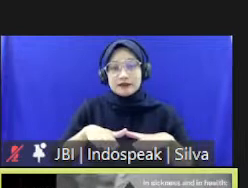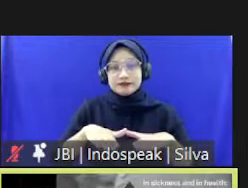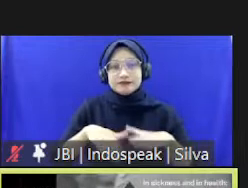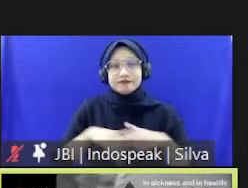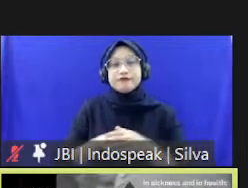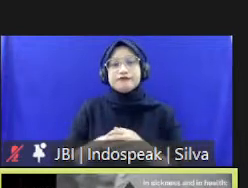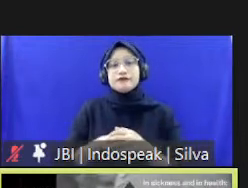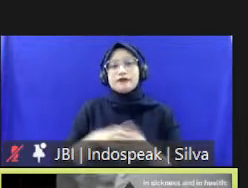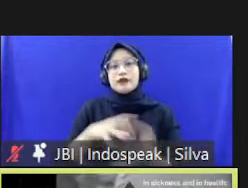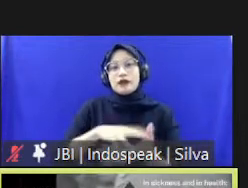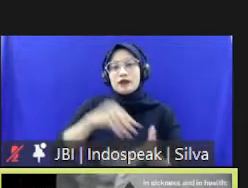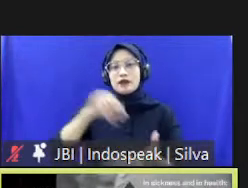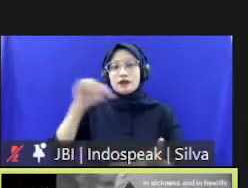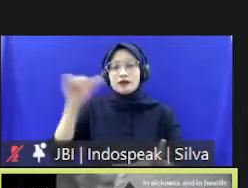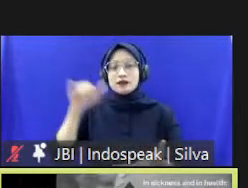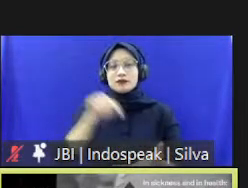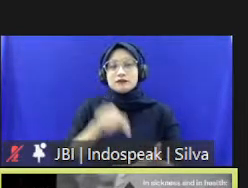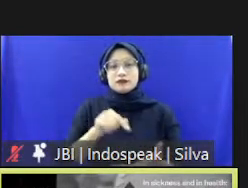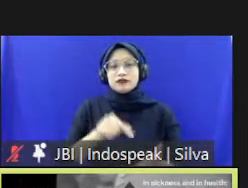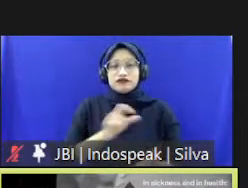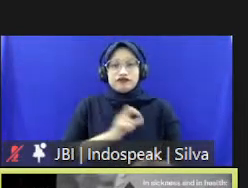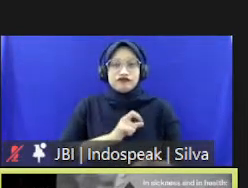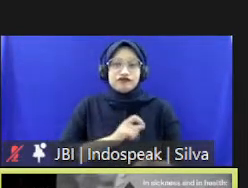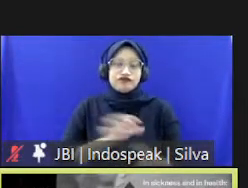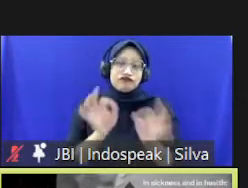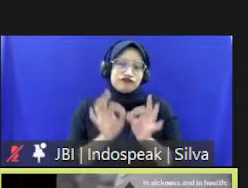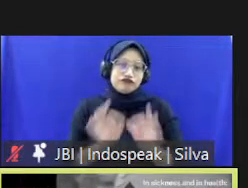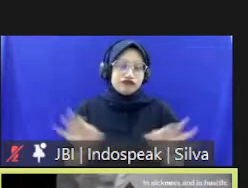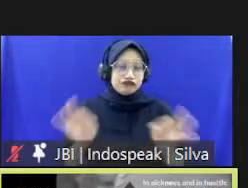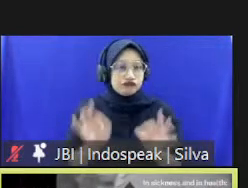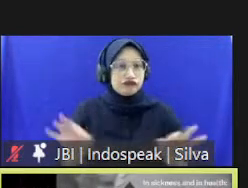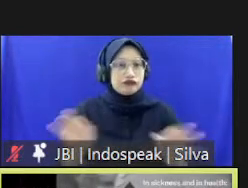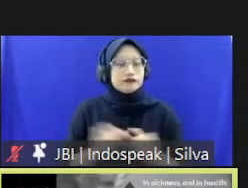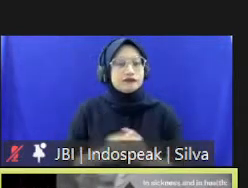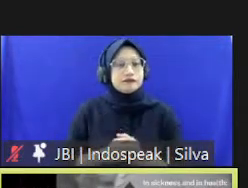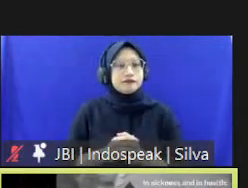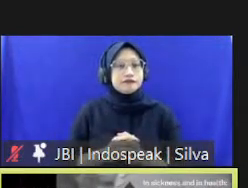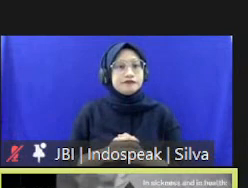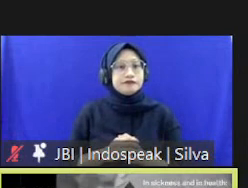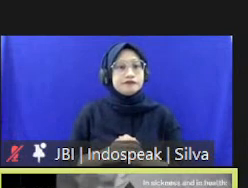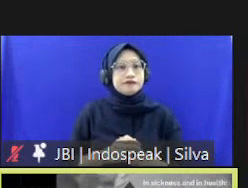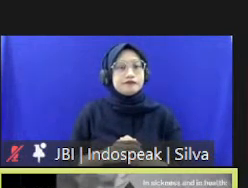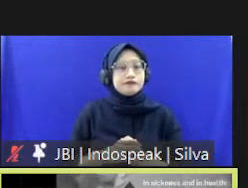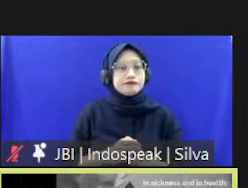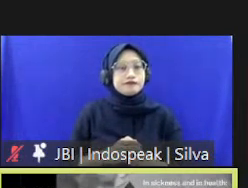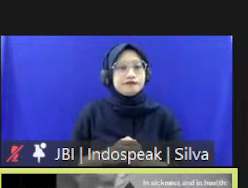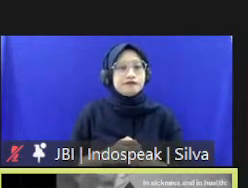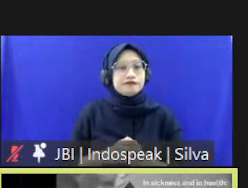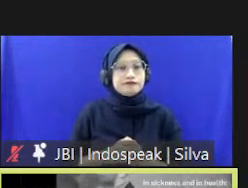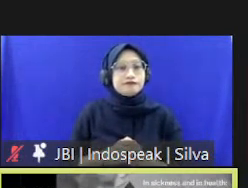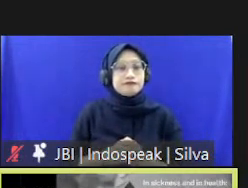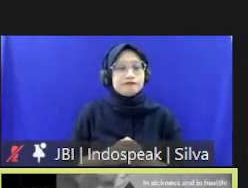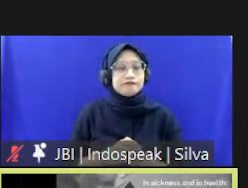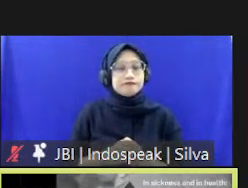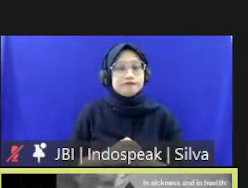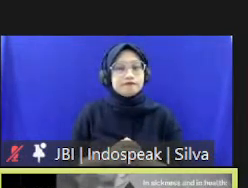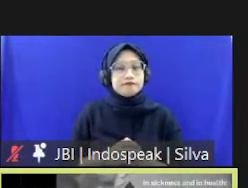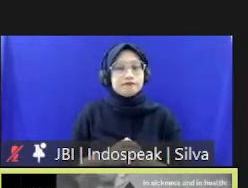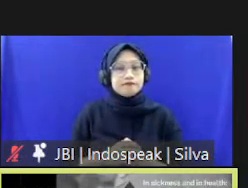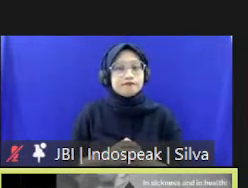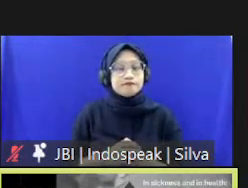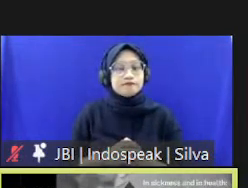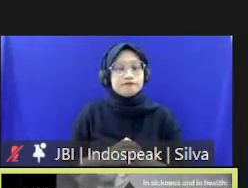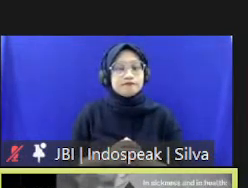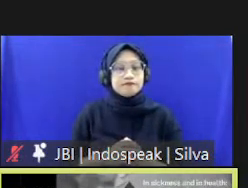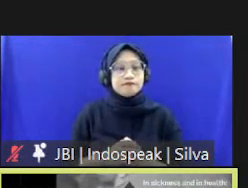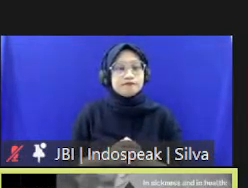sacred. Let me to start this presentation. We've been assigned to present about